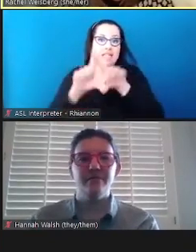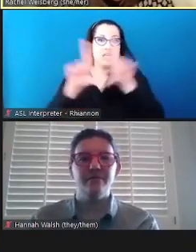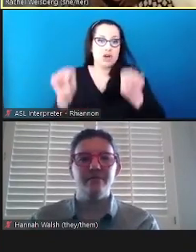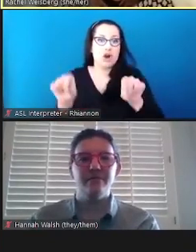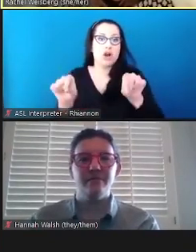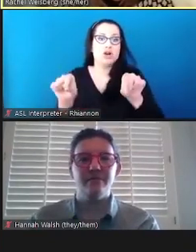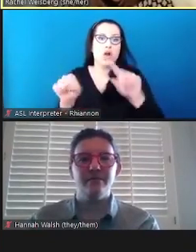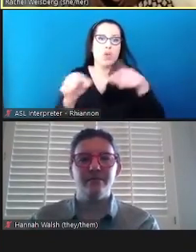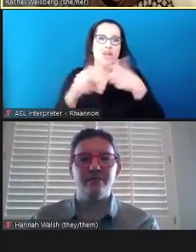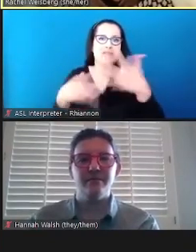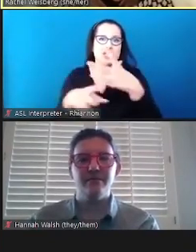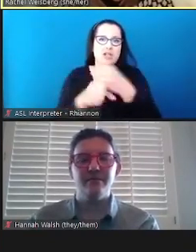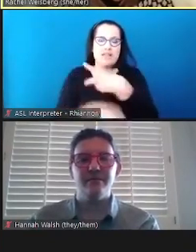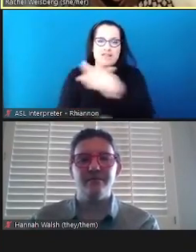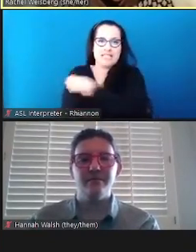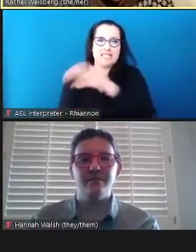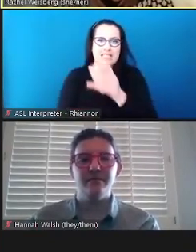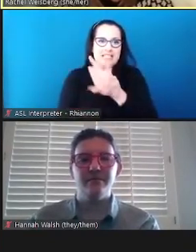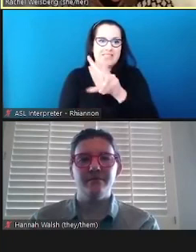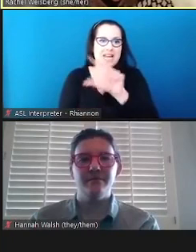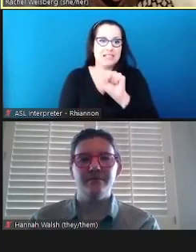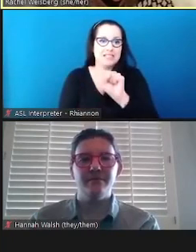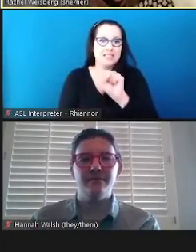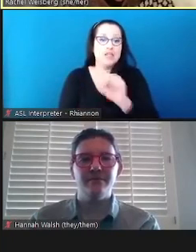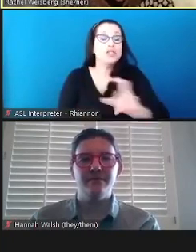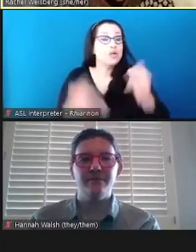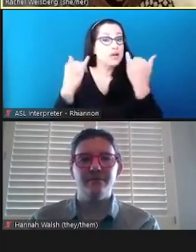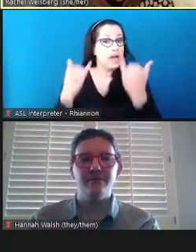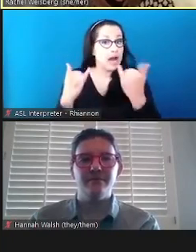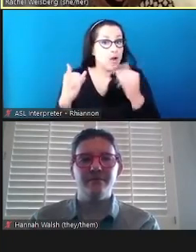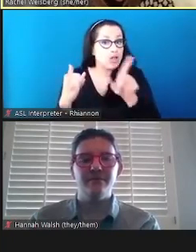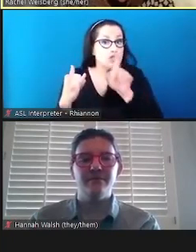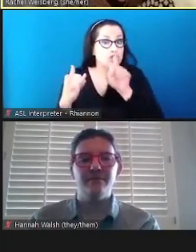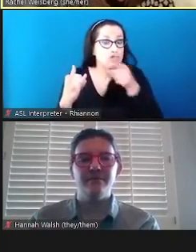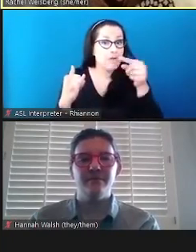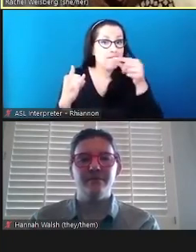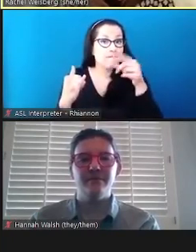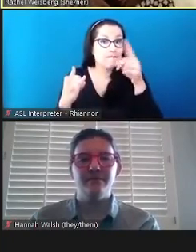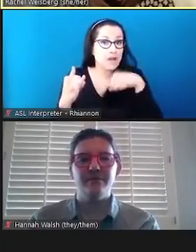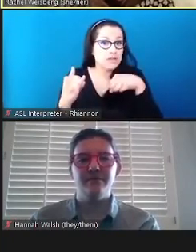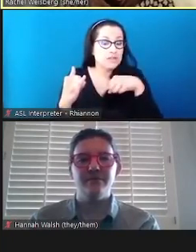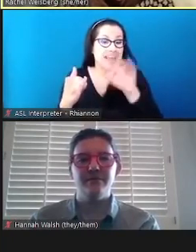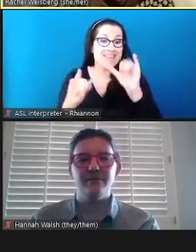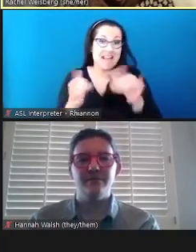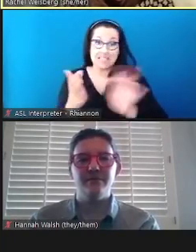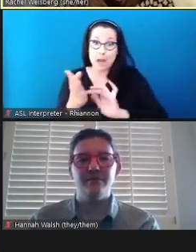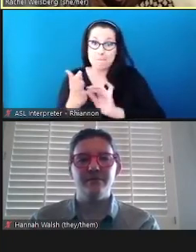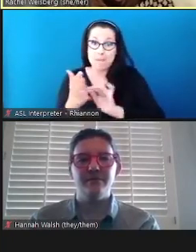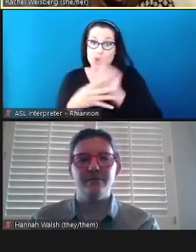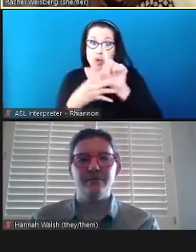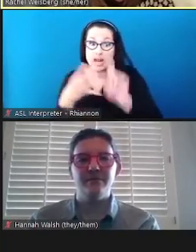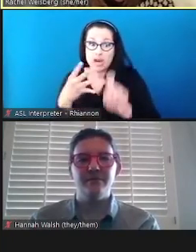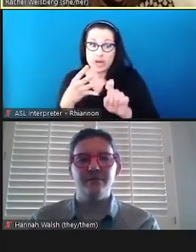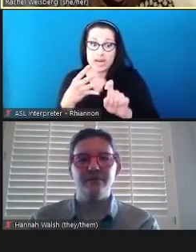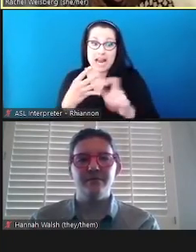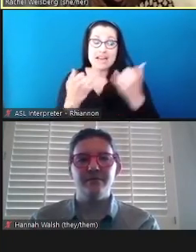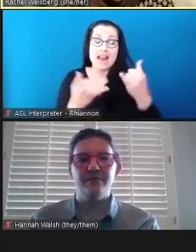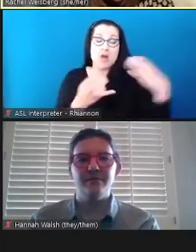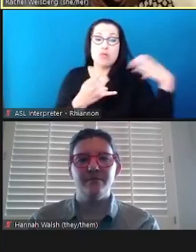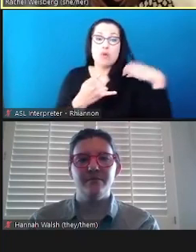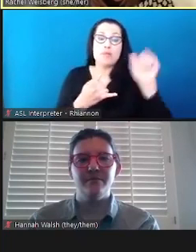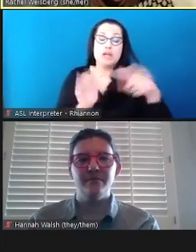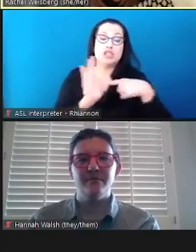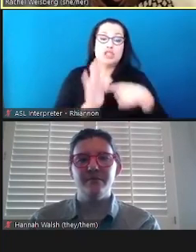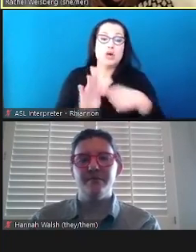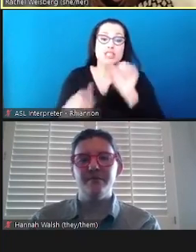at CVS. So true or false. This is a medical inquiry, and his employer must show that it's job-related and consistent with